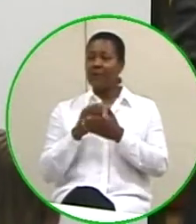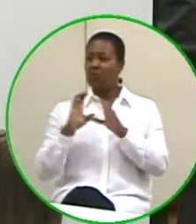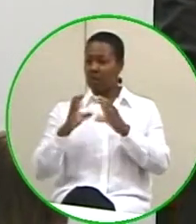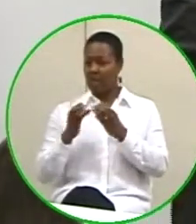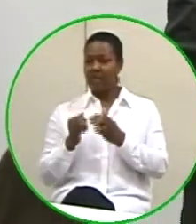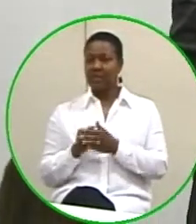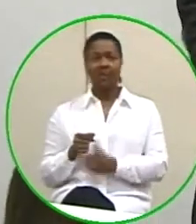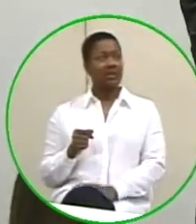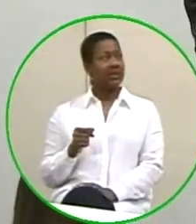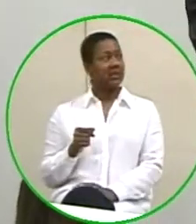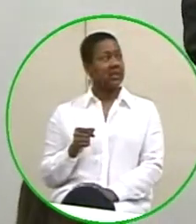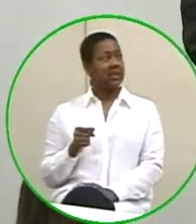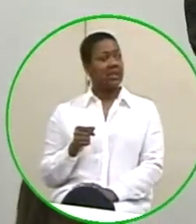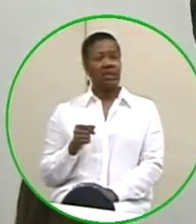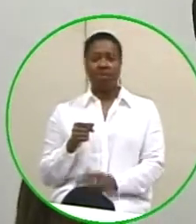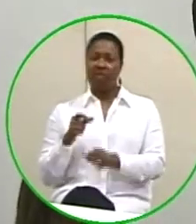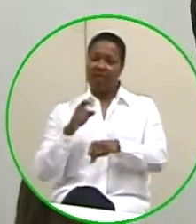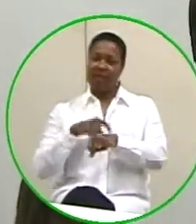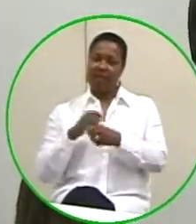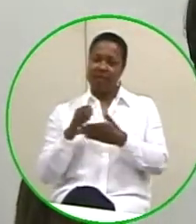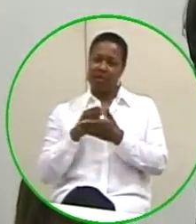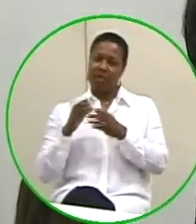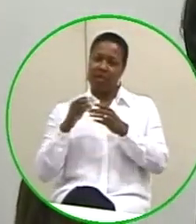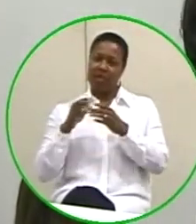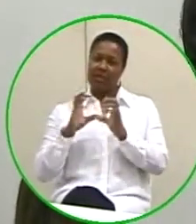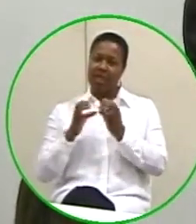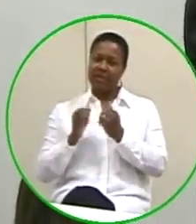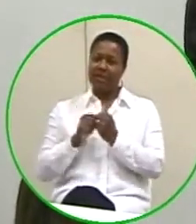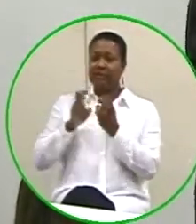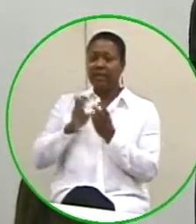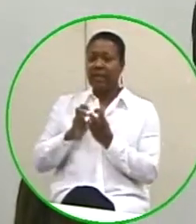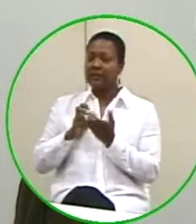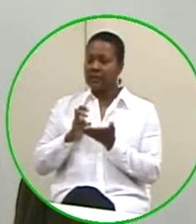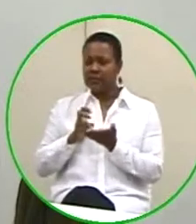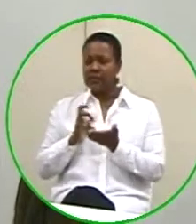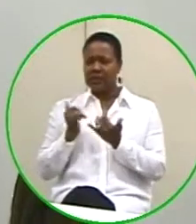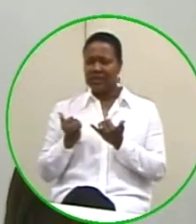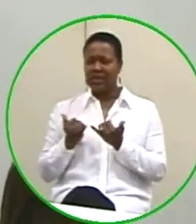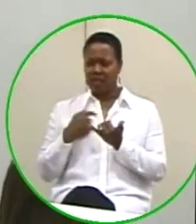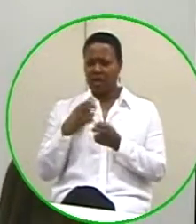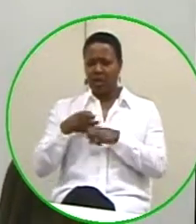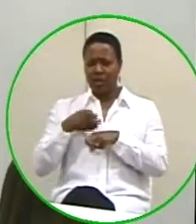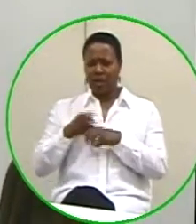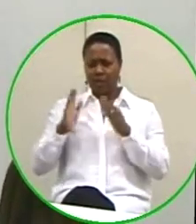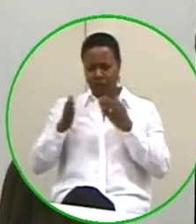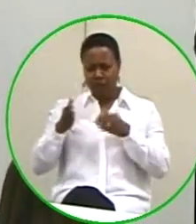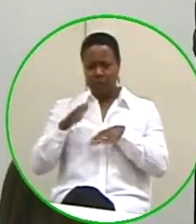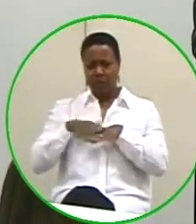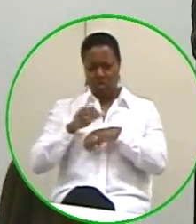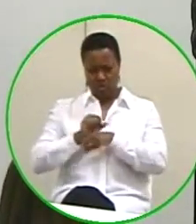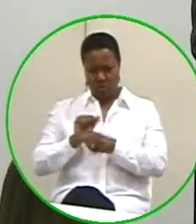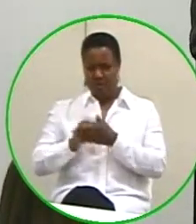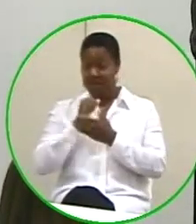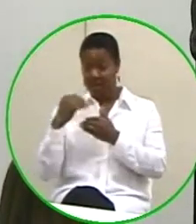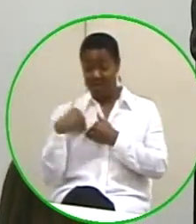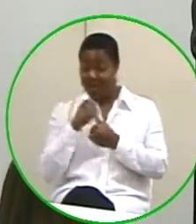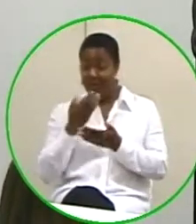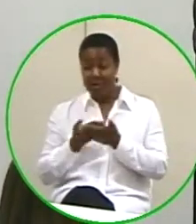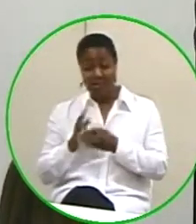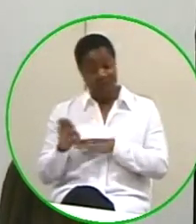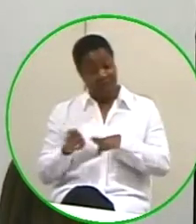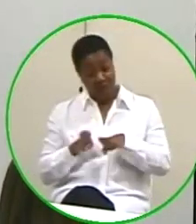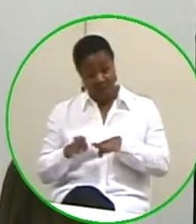my, yep, I'll do it. Ooh, we know, Dale, you really struggled today with staying on task. That's not responsible. Can't give you a